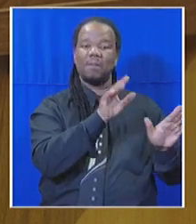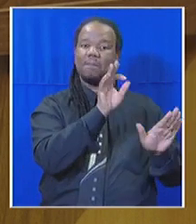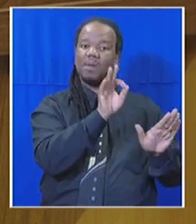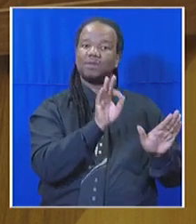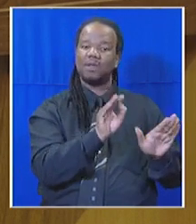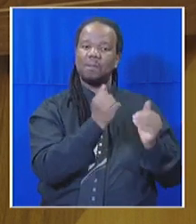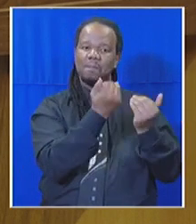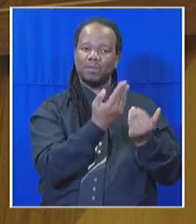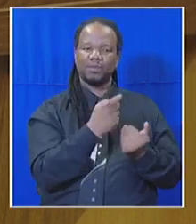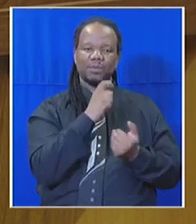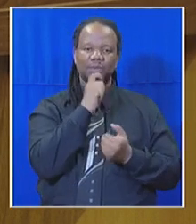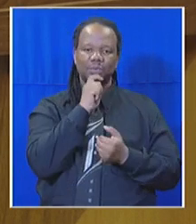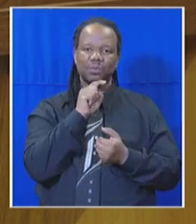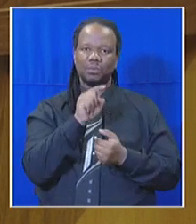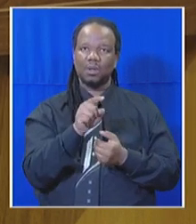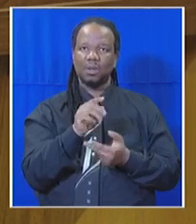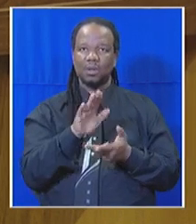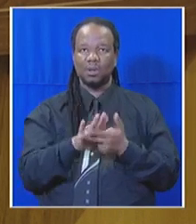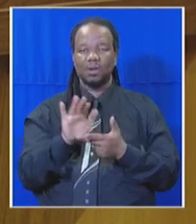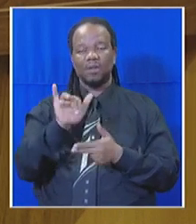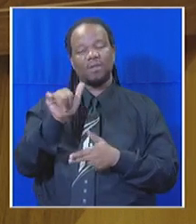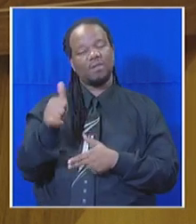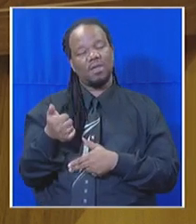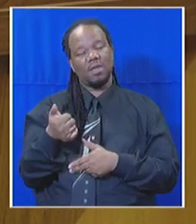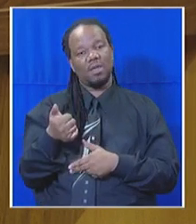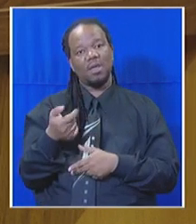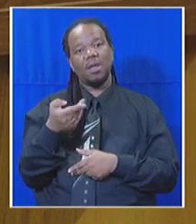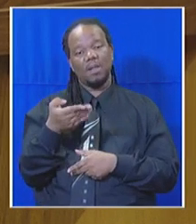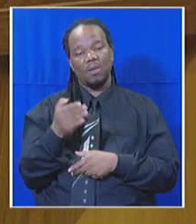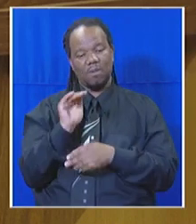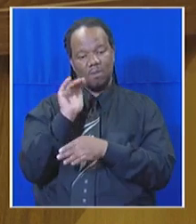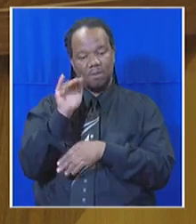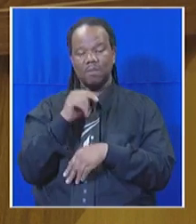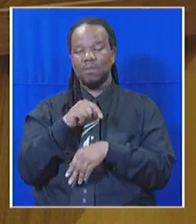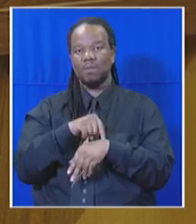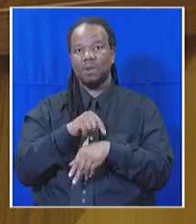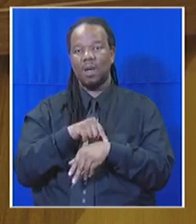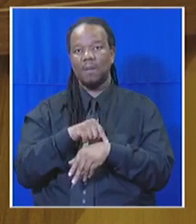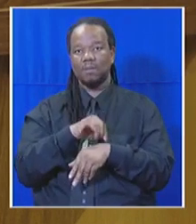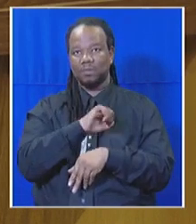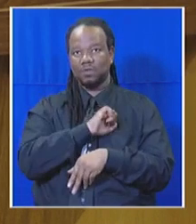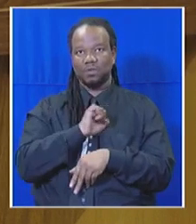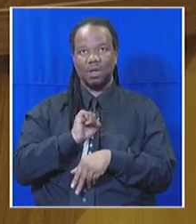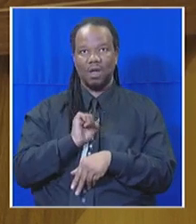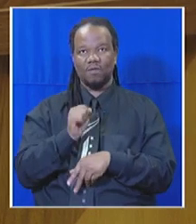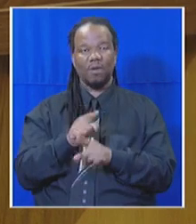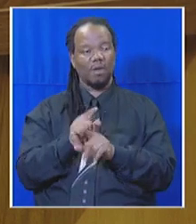Honourable Member. The OSD to personnel is still owed, and then the department does not use its budget. Thank you.